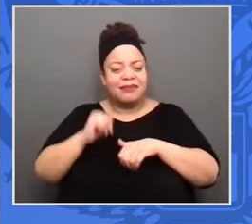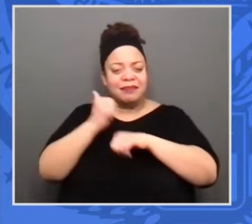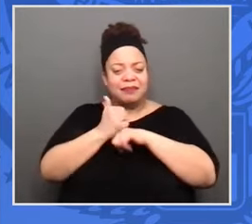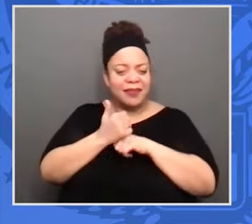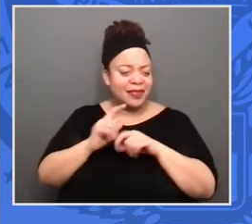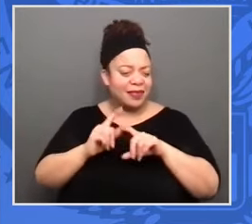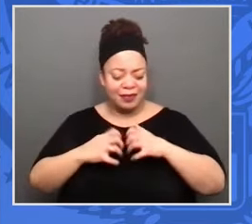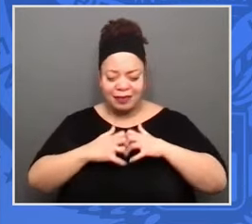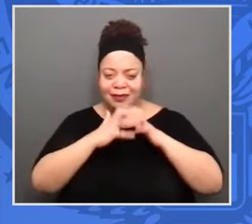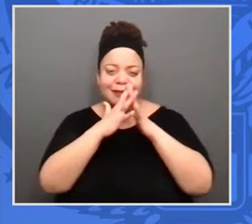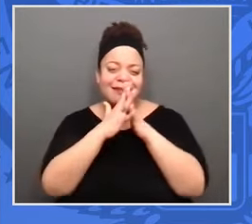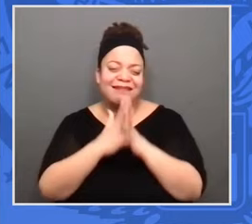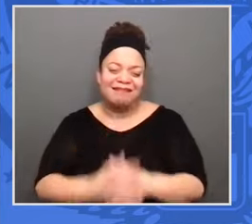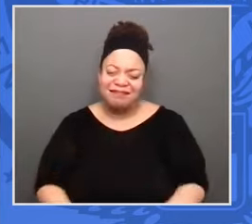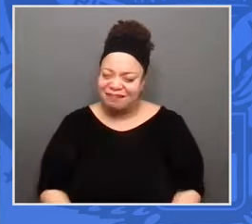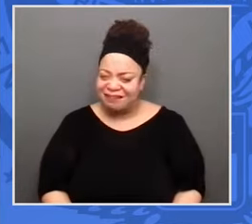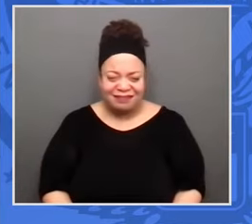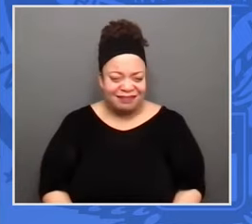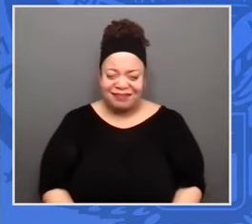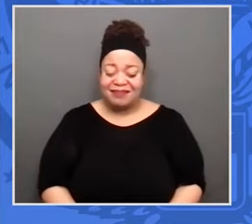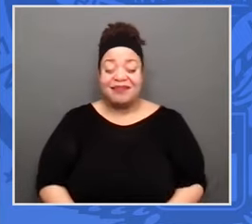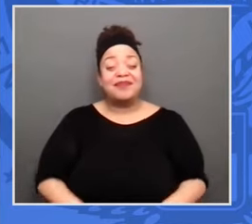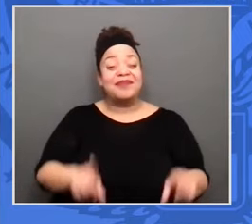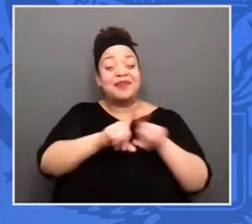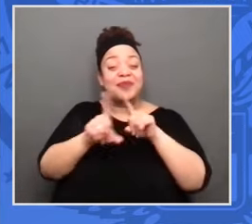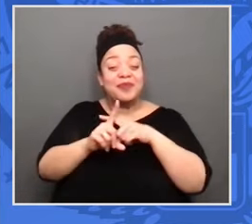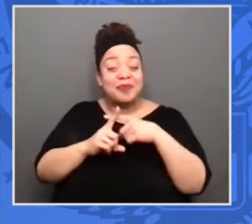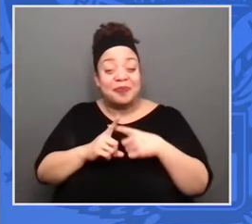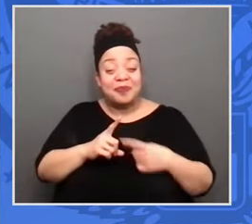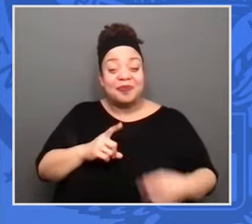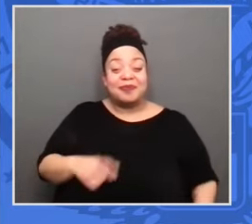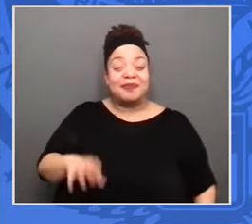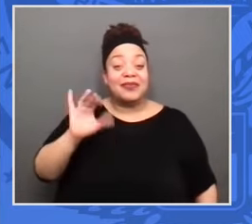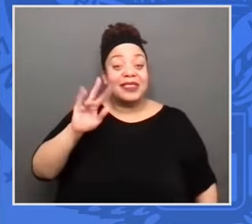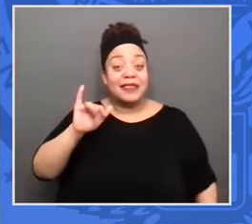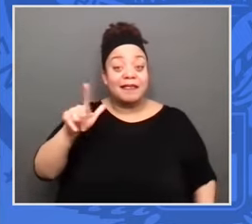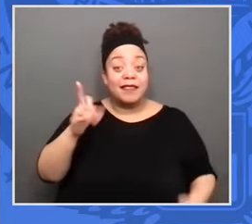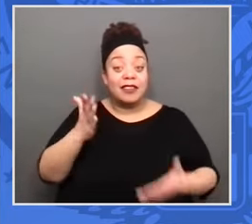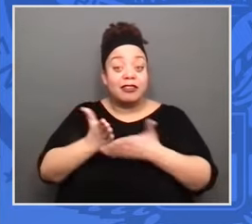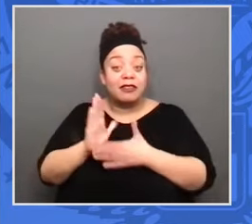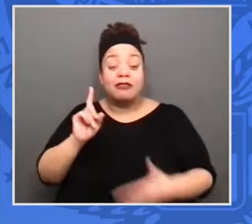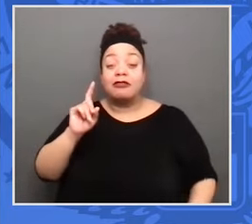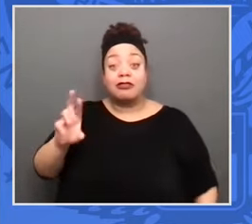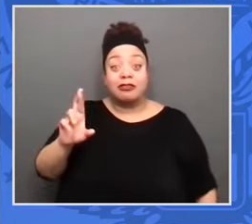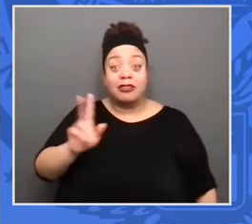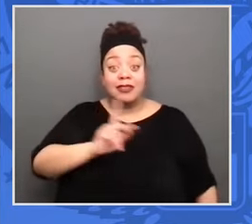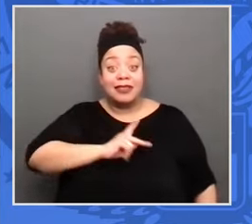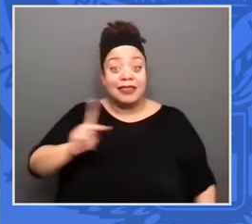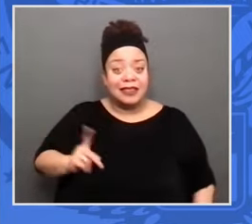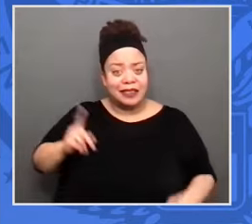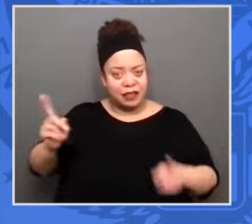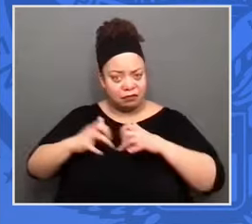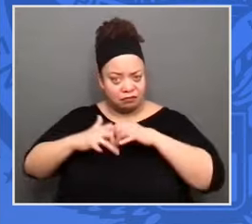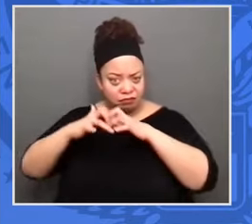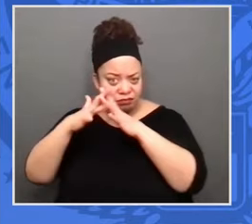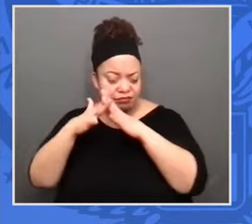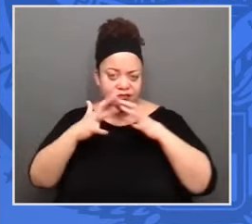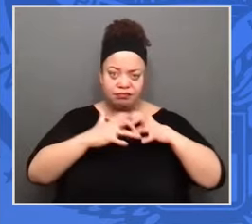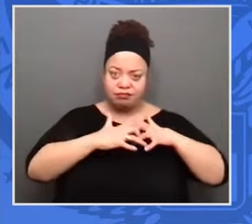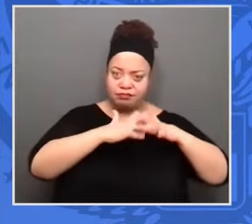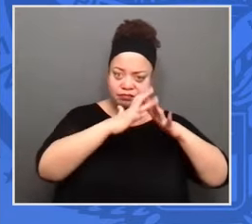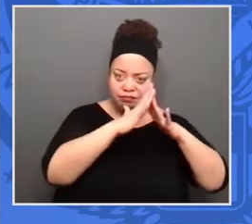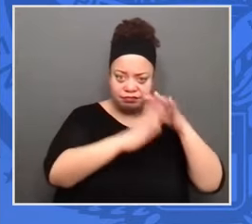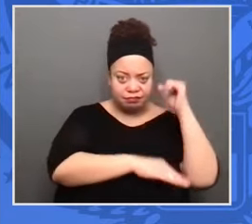justice. American aspiration is what drove the women of this nation throughout history to